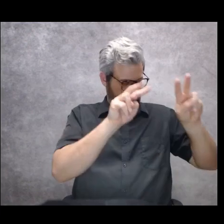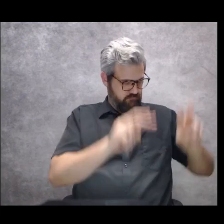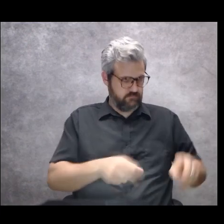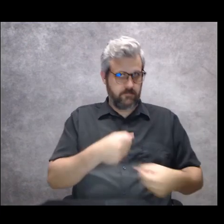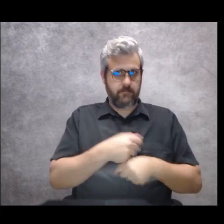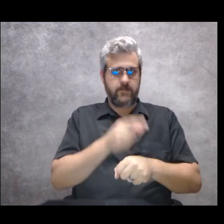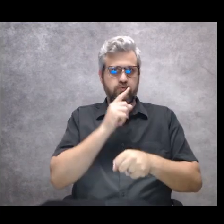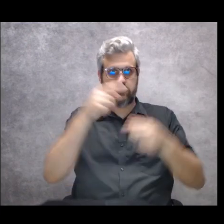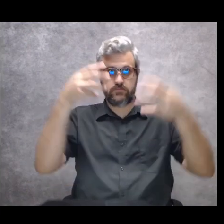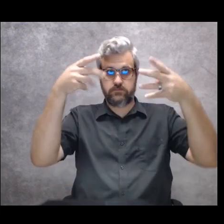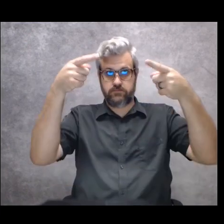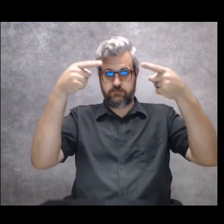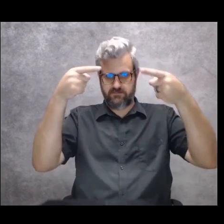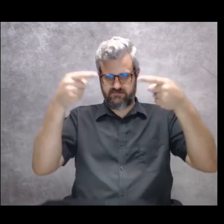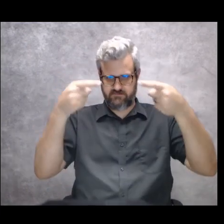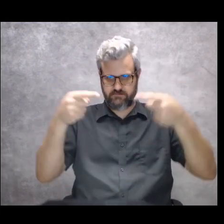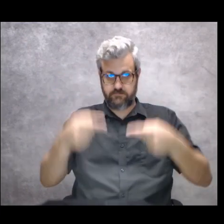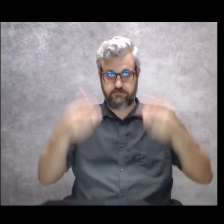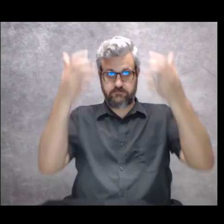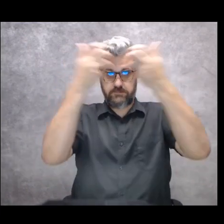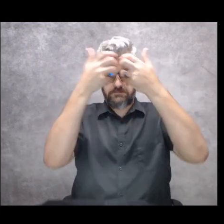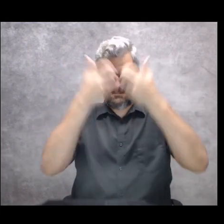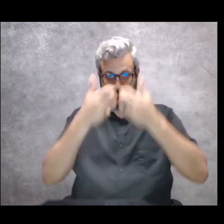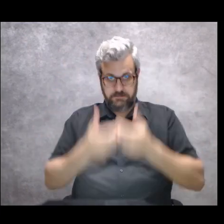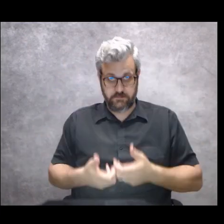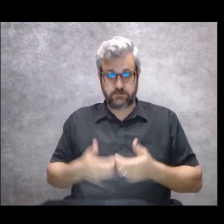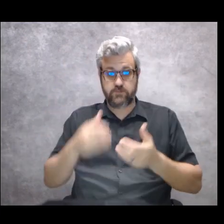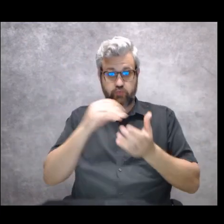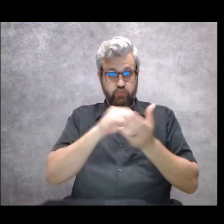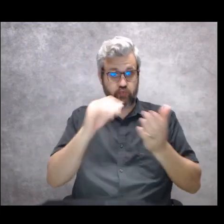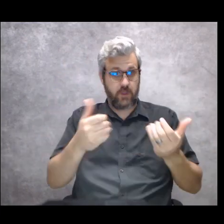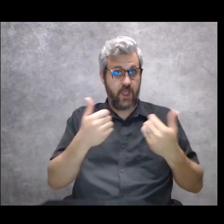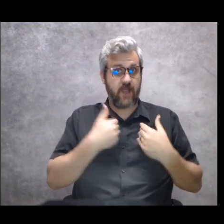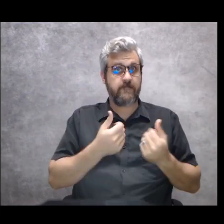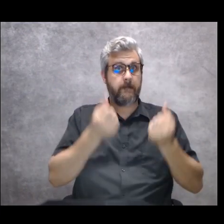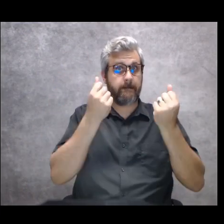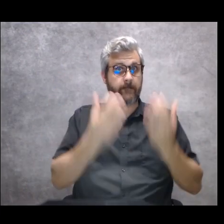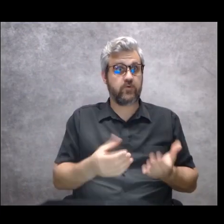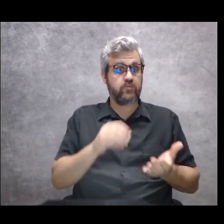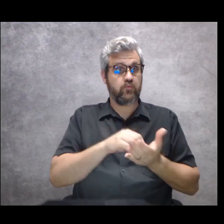records. Students with multiple records may appear several times,